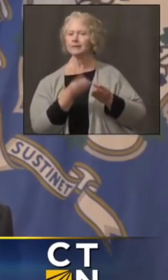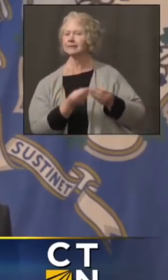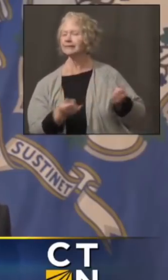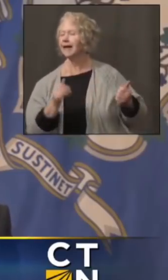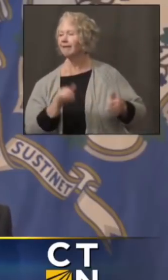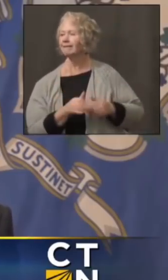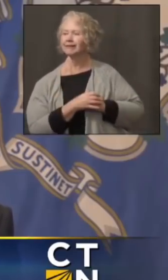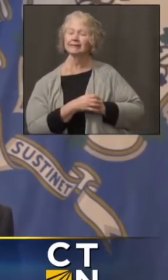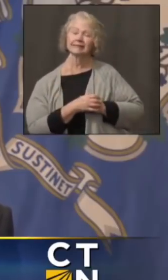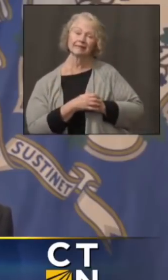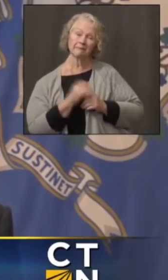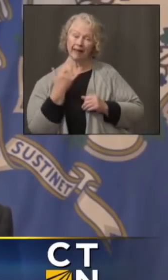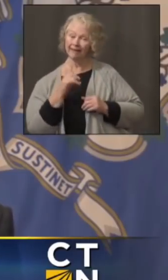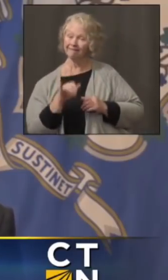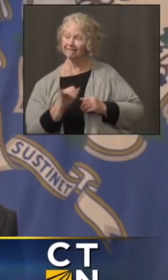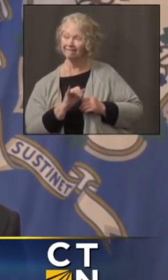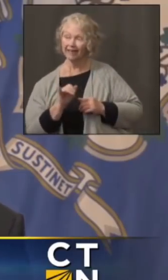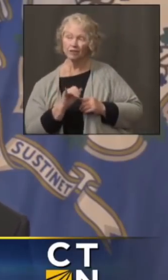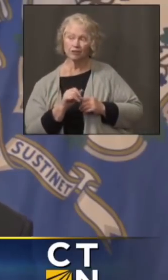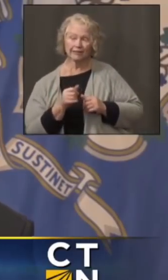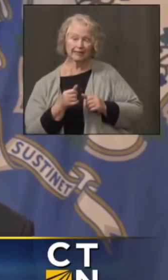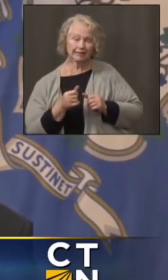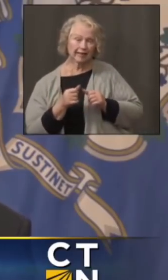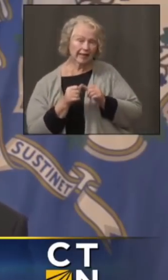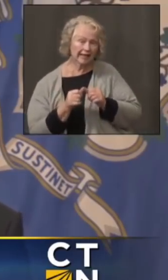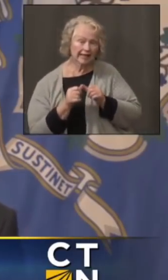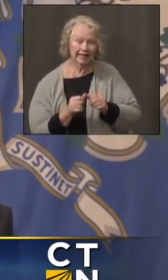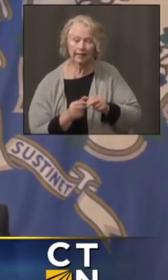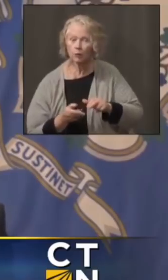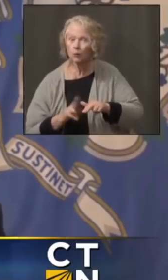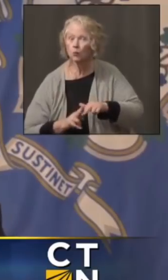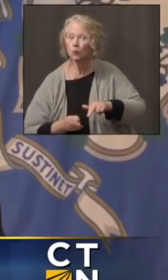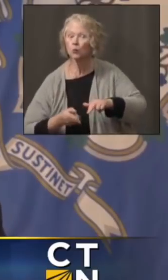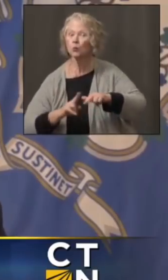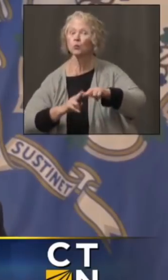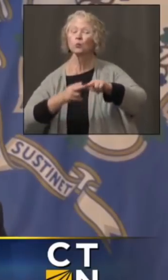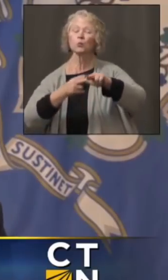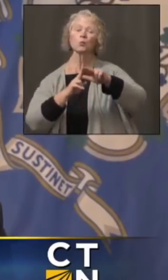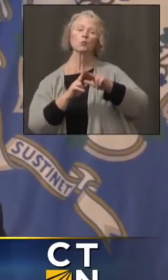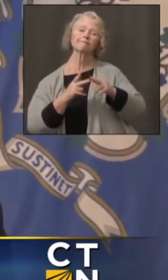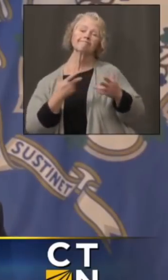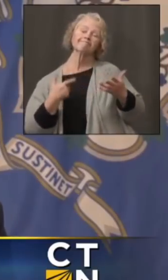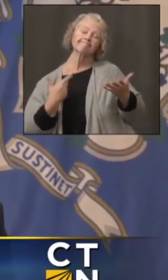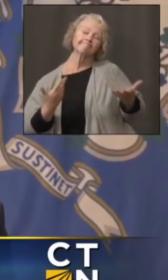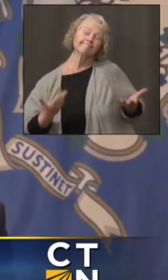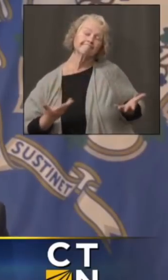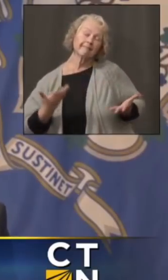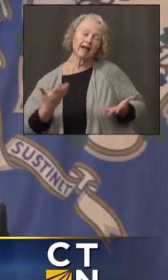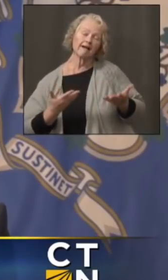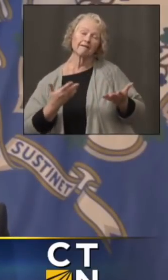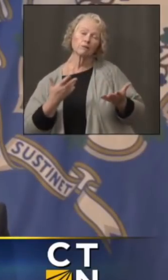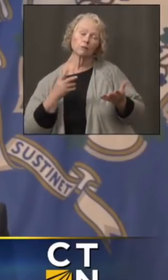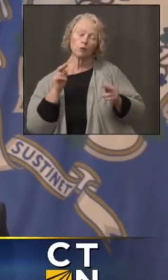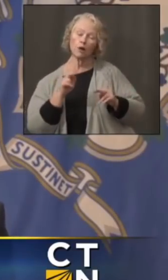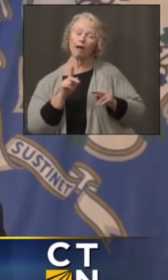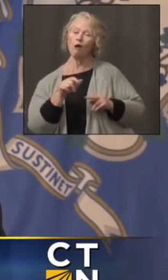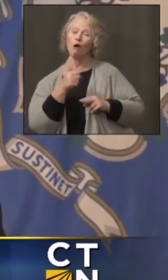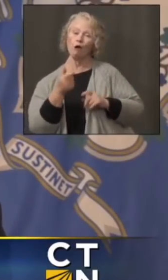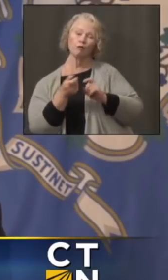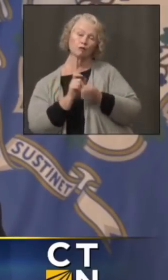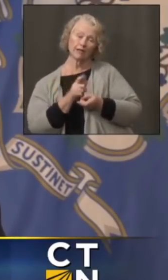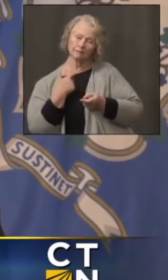this infection rate continues to continue on an upward trend, we're going to have to make some changes to make sure you're